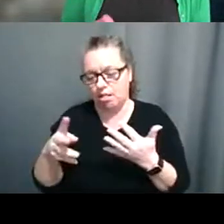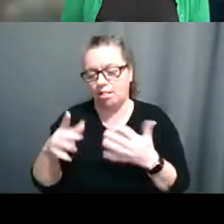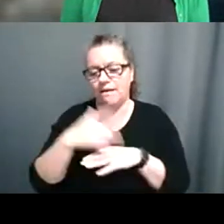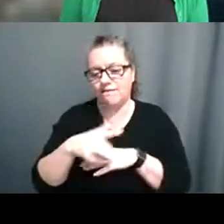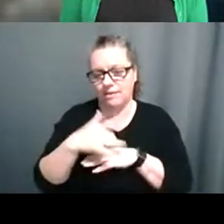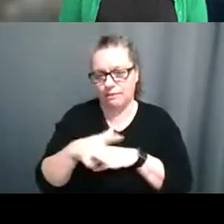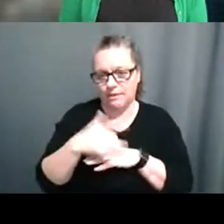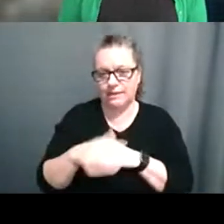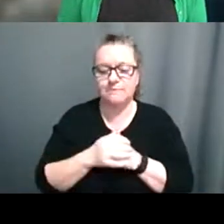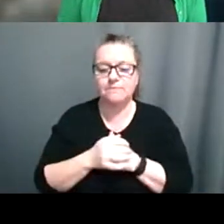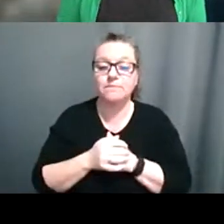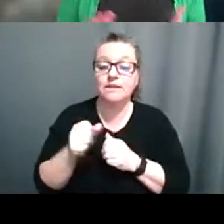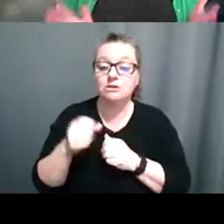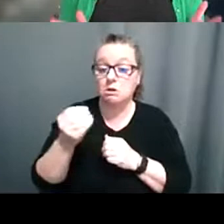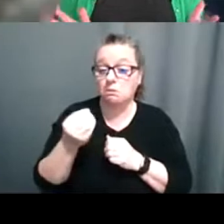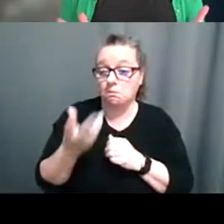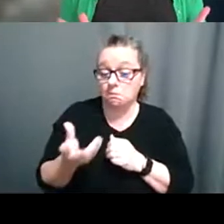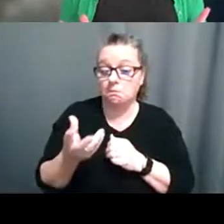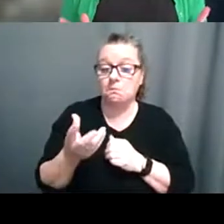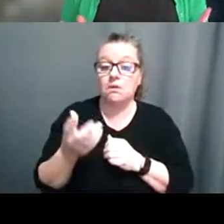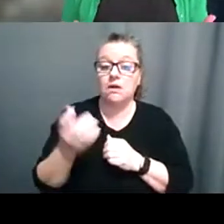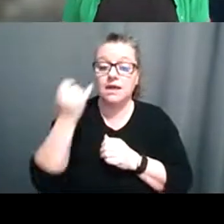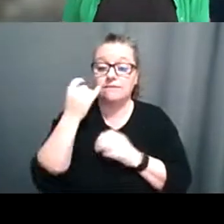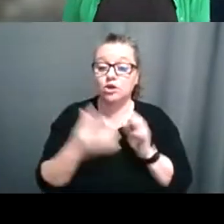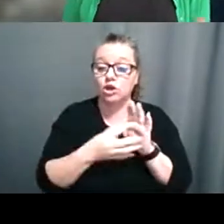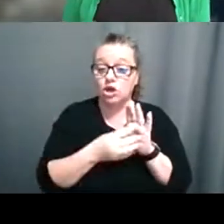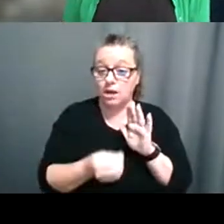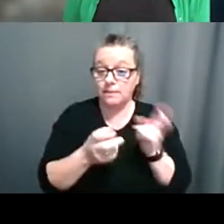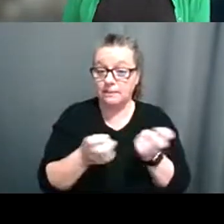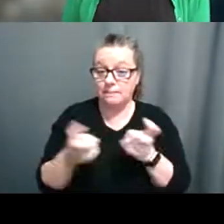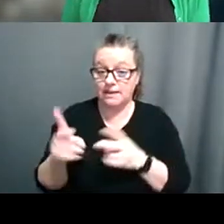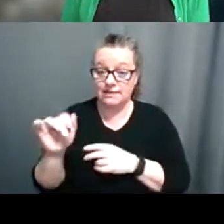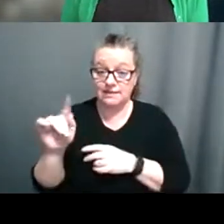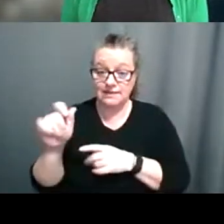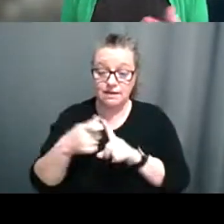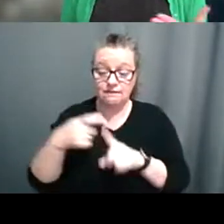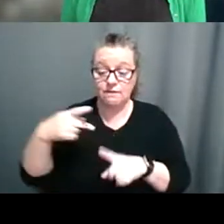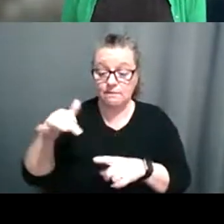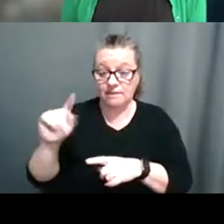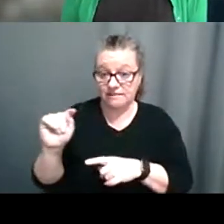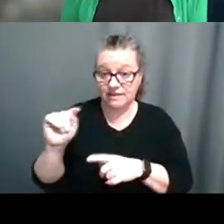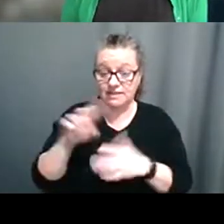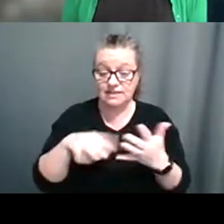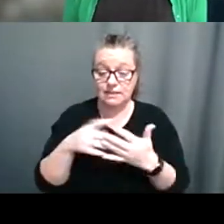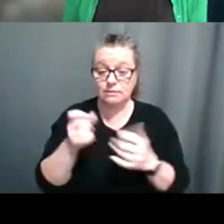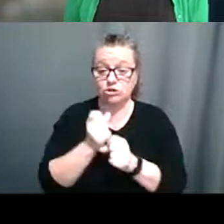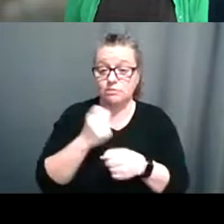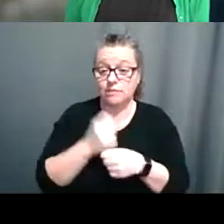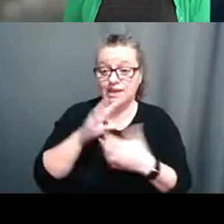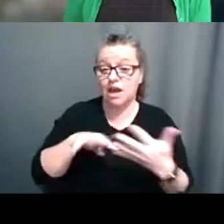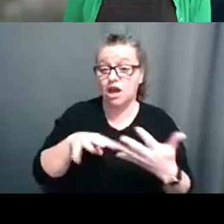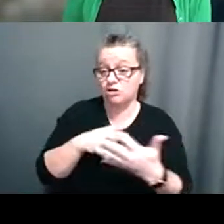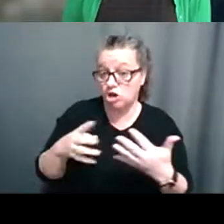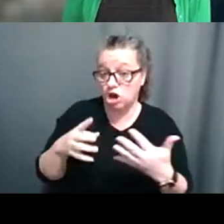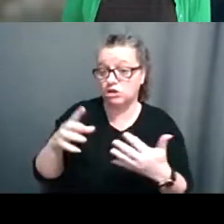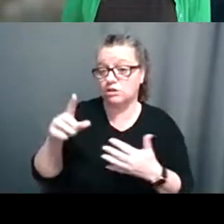tables and chart creation. If you are copying, pasting data from a pivot table to create a chart type other than those